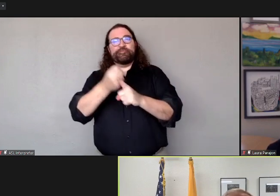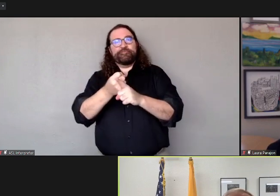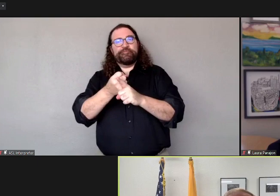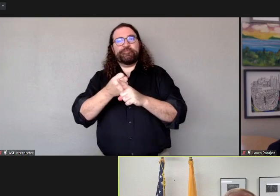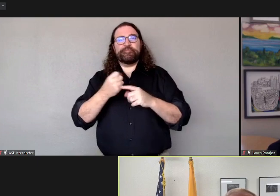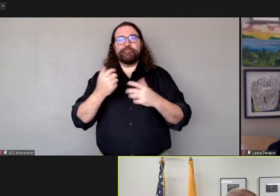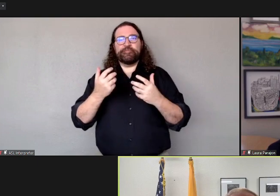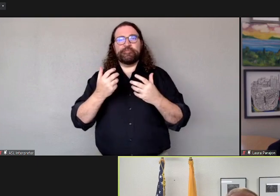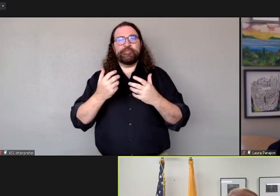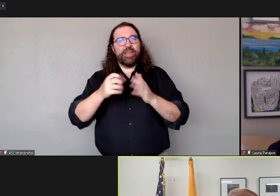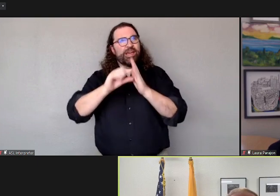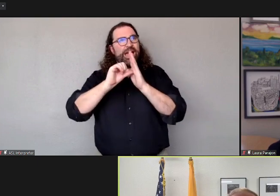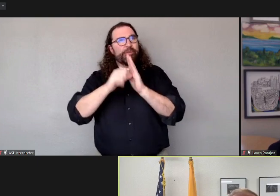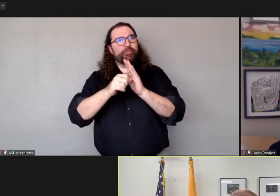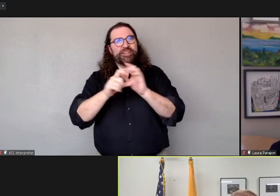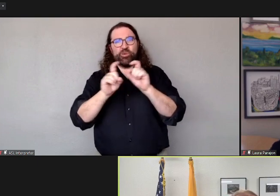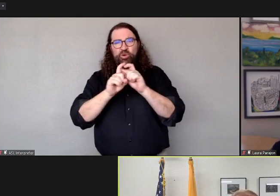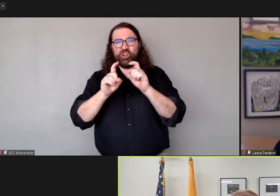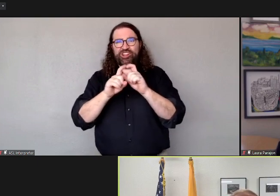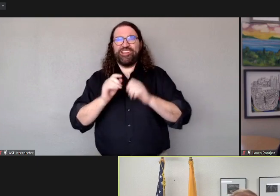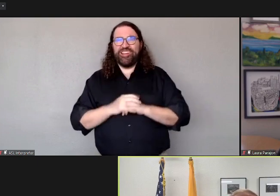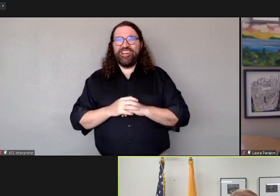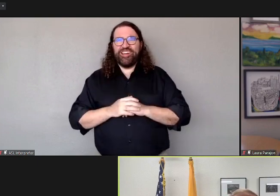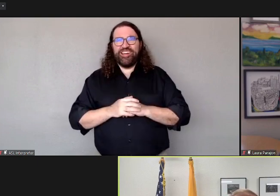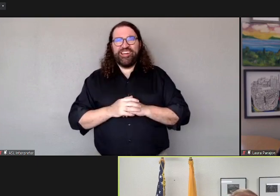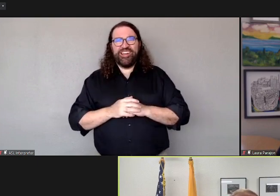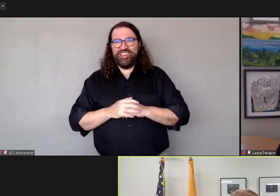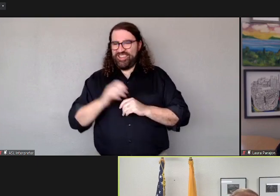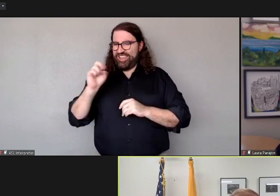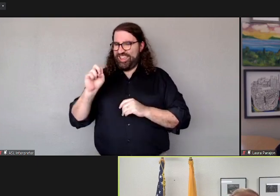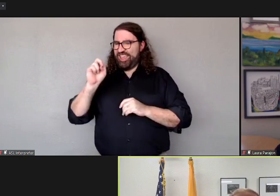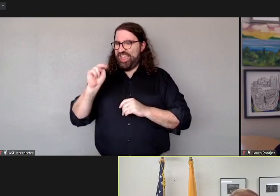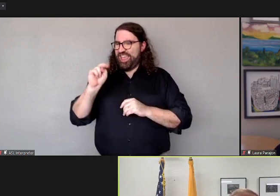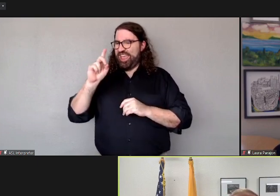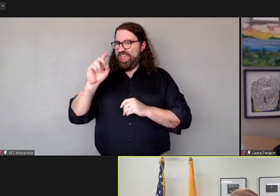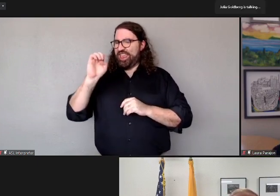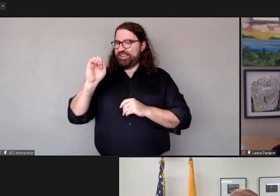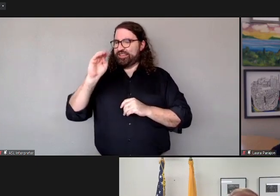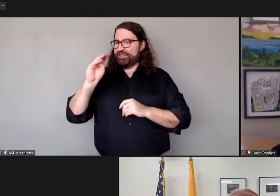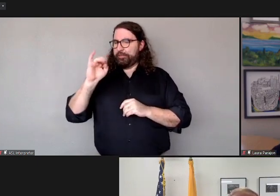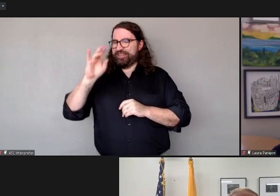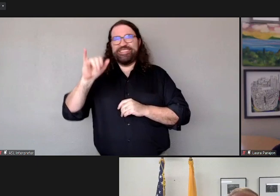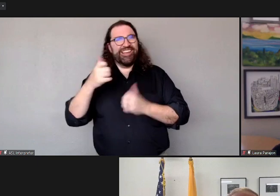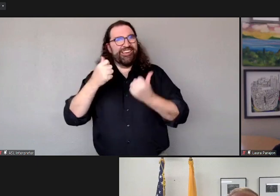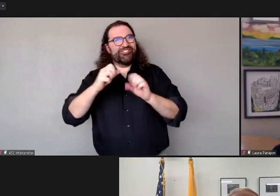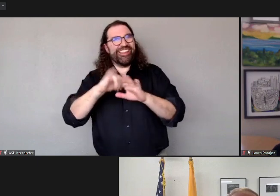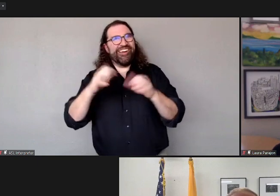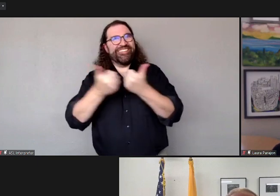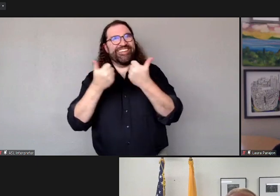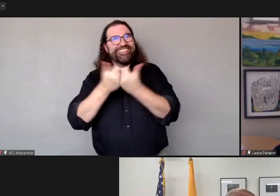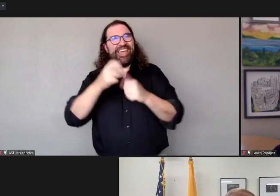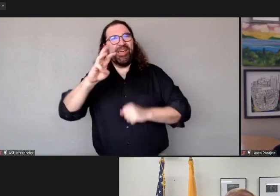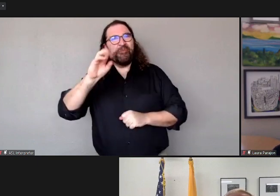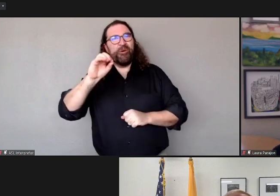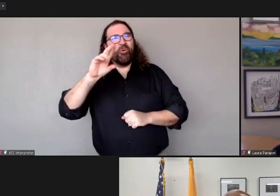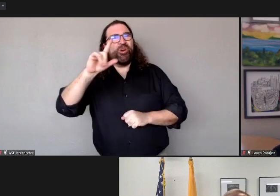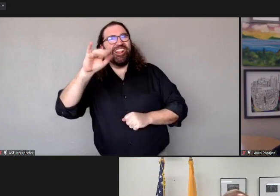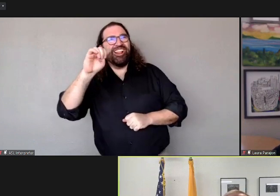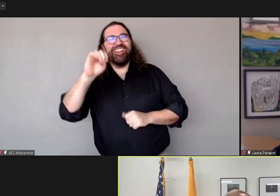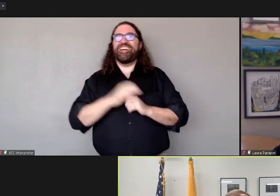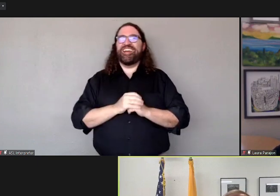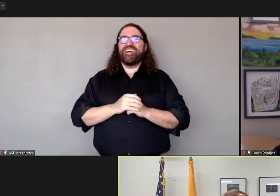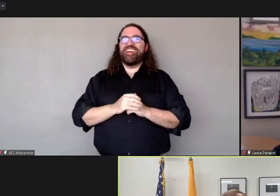I'm impressed with that word. I'm going to have to try endemicity on Wordle when the letters come up, because I didn't even think of that word. But